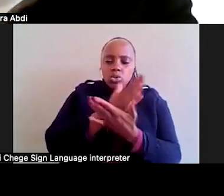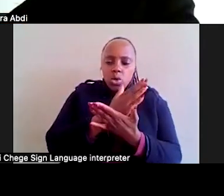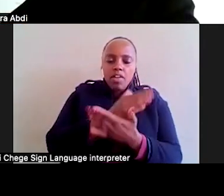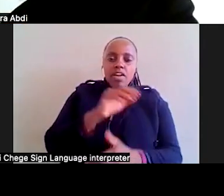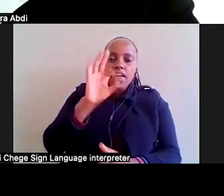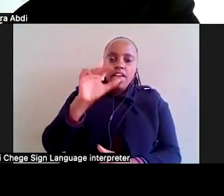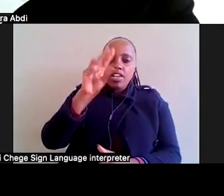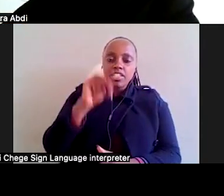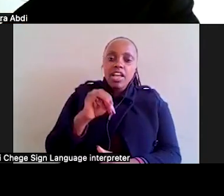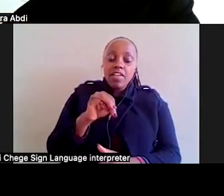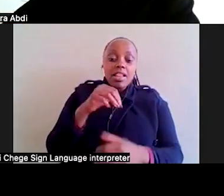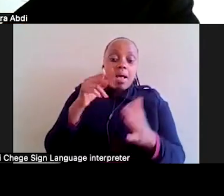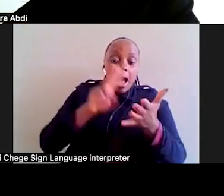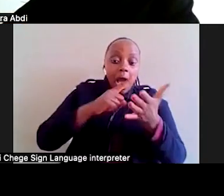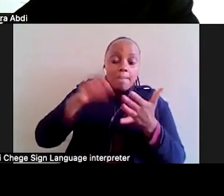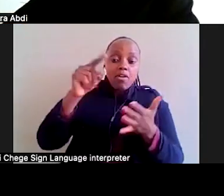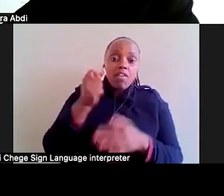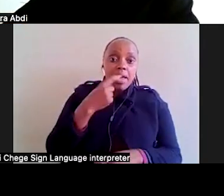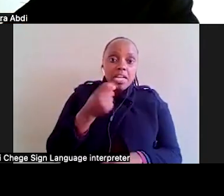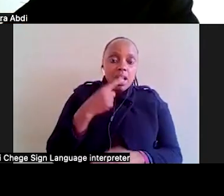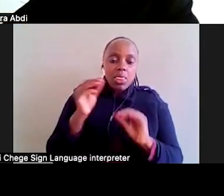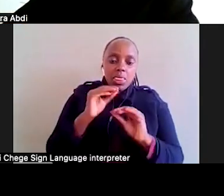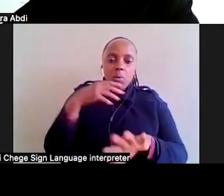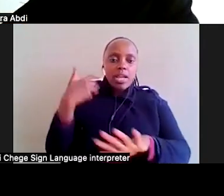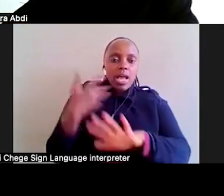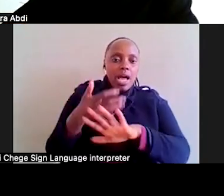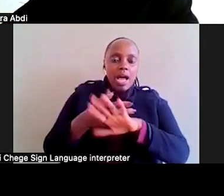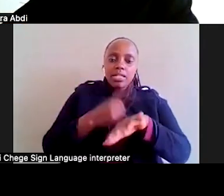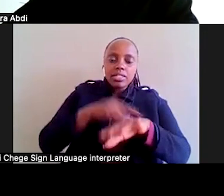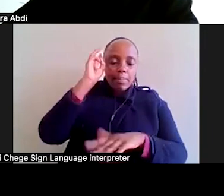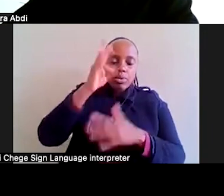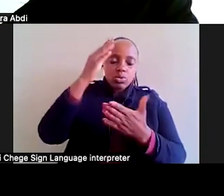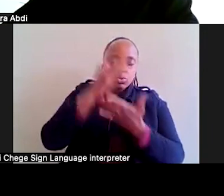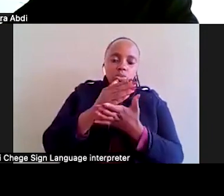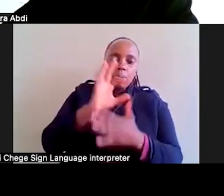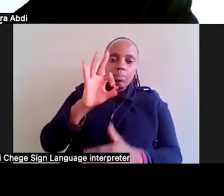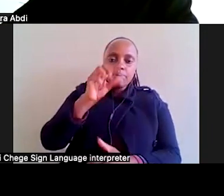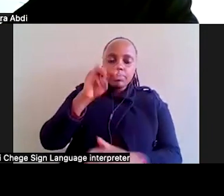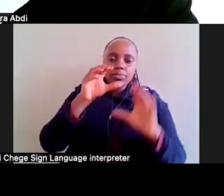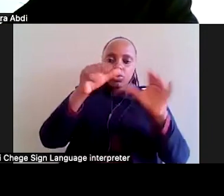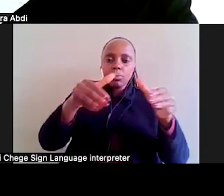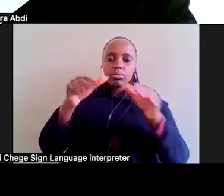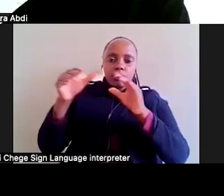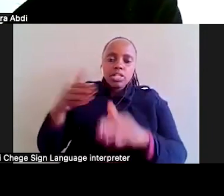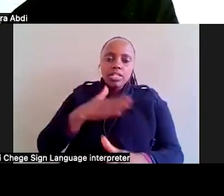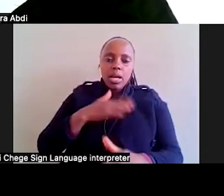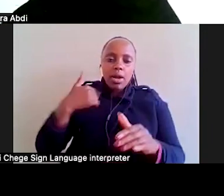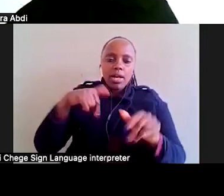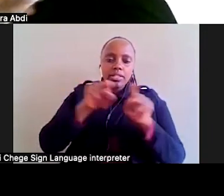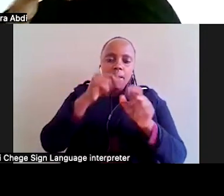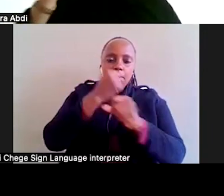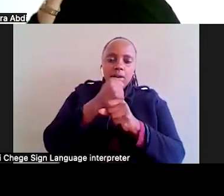not medicalized, because that one will really give us a hard time to end FGM in our communities. We are also working with